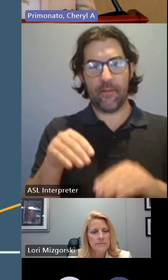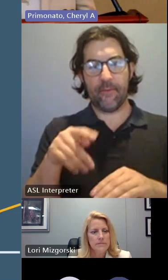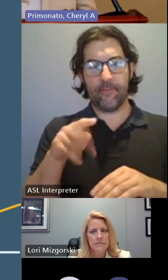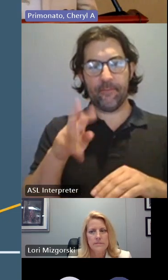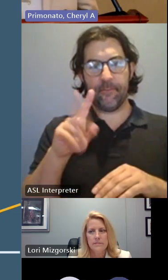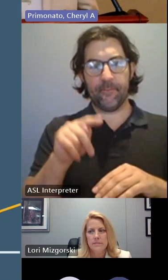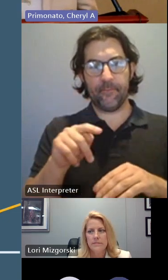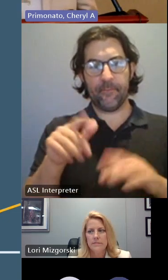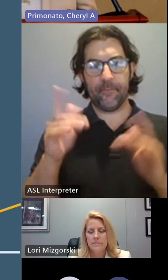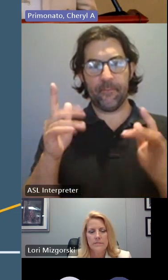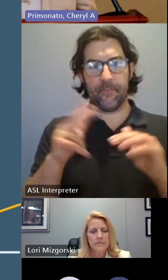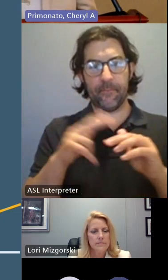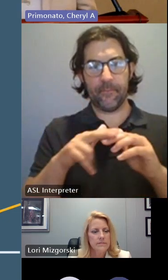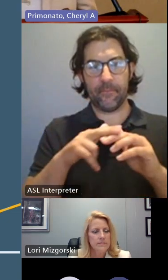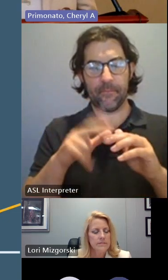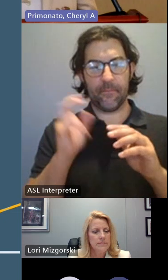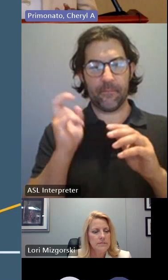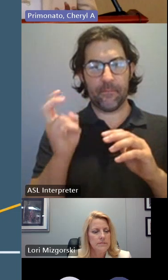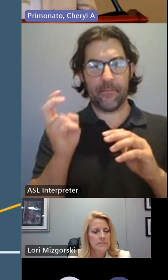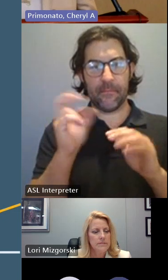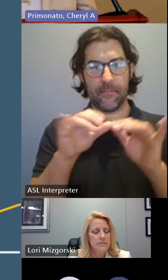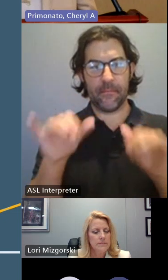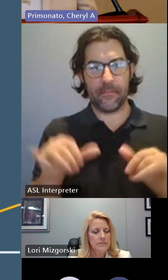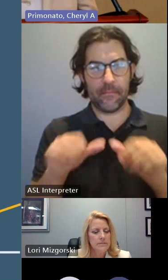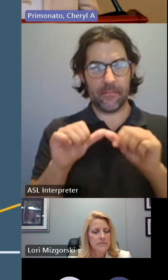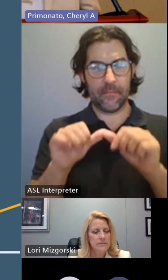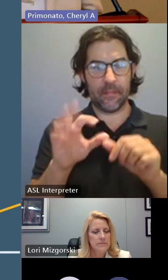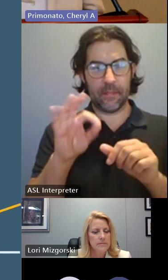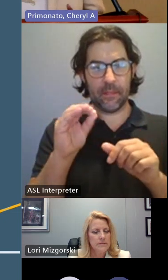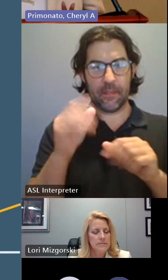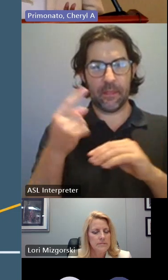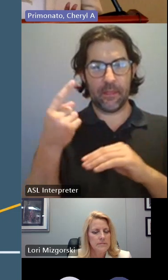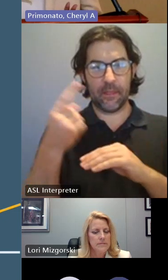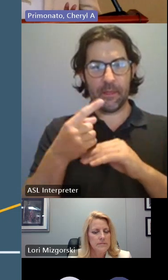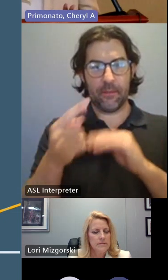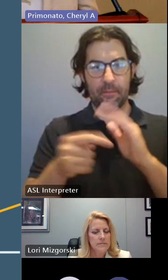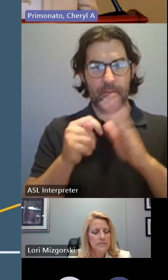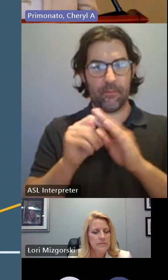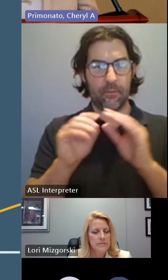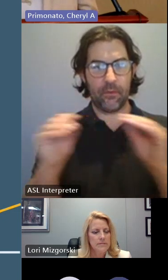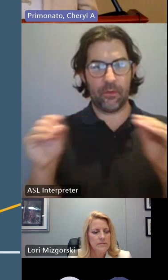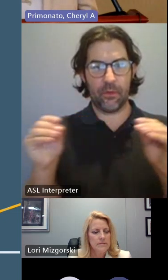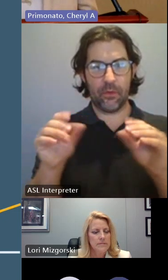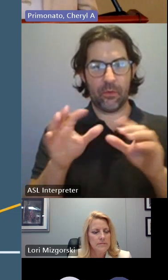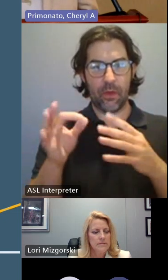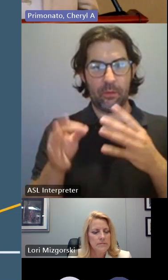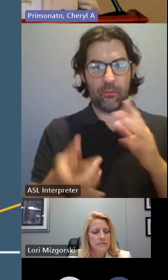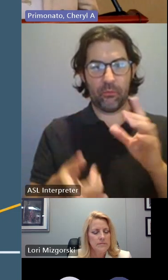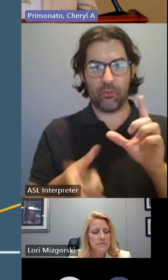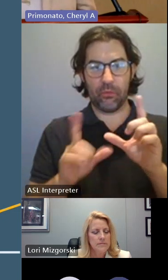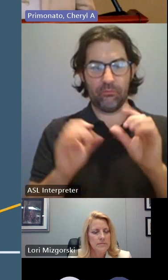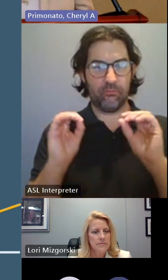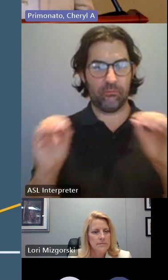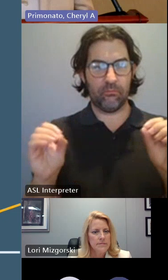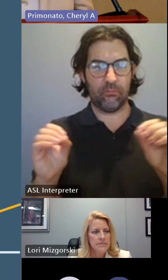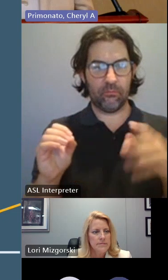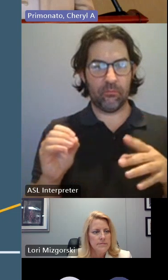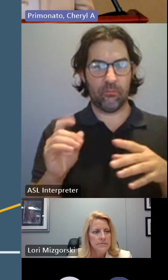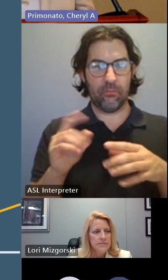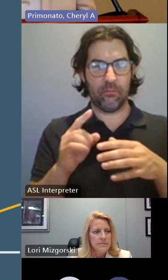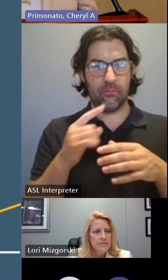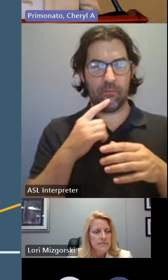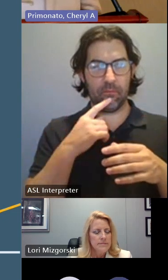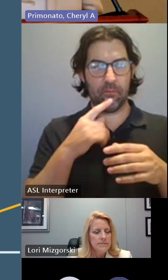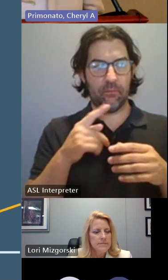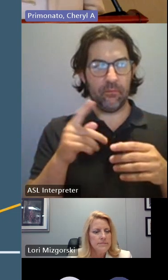light rail transit system over a 90-day period with no renewal options available. In accordance with the